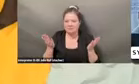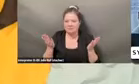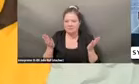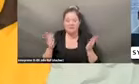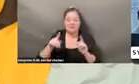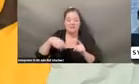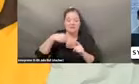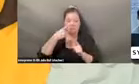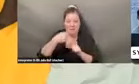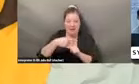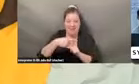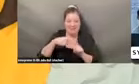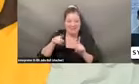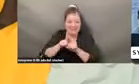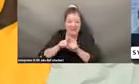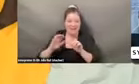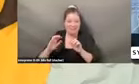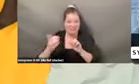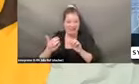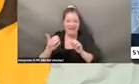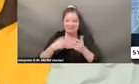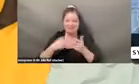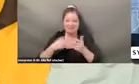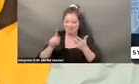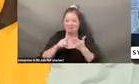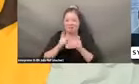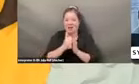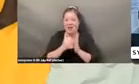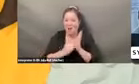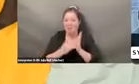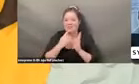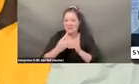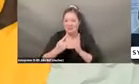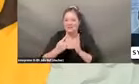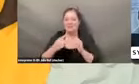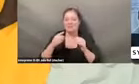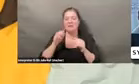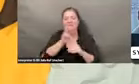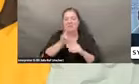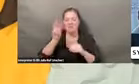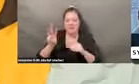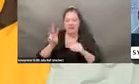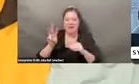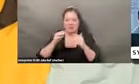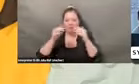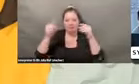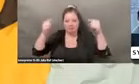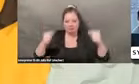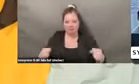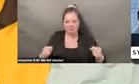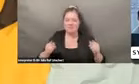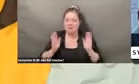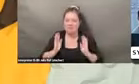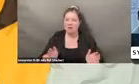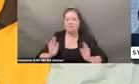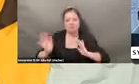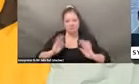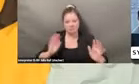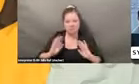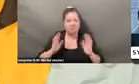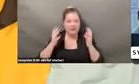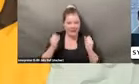language version of certain parts of the website. So that's one best practice we